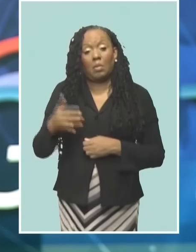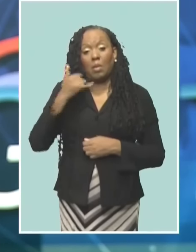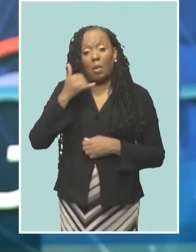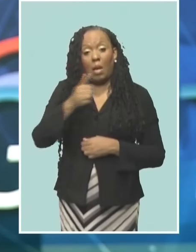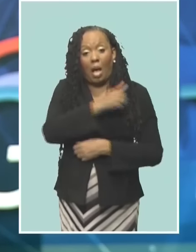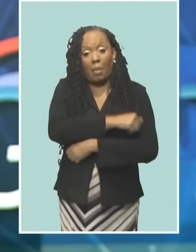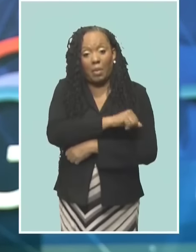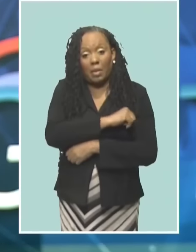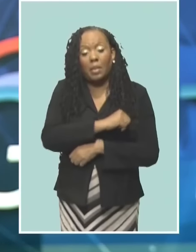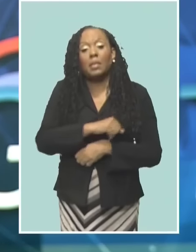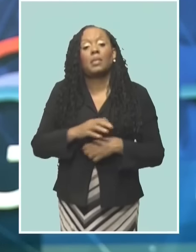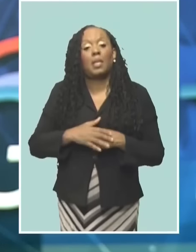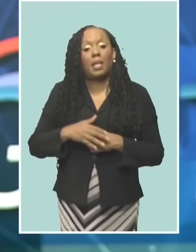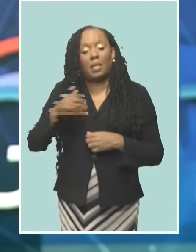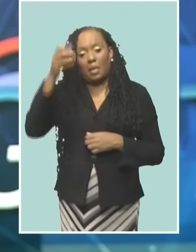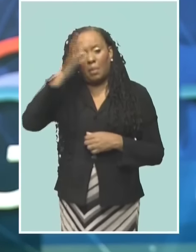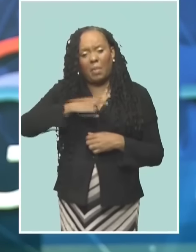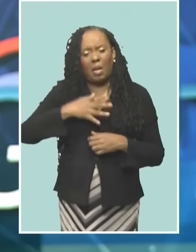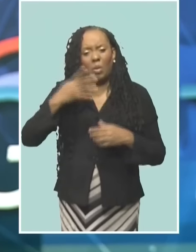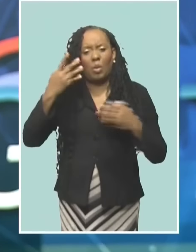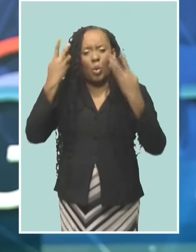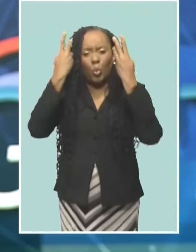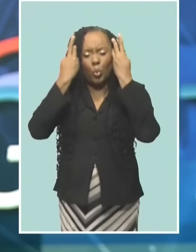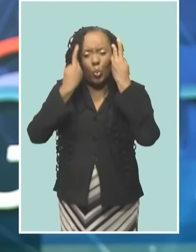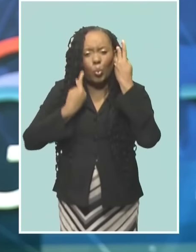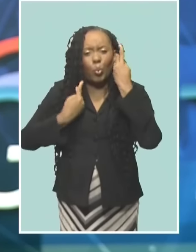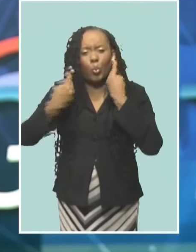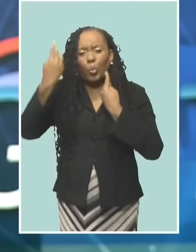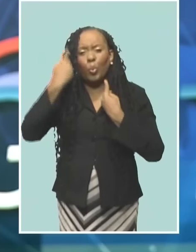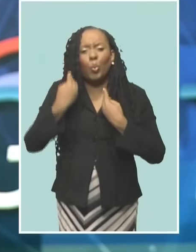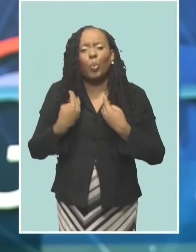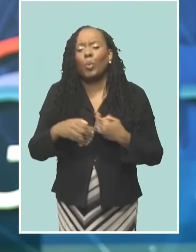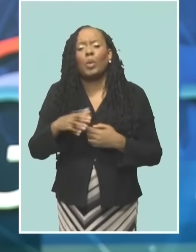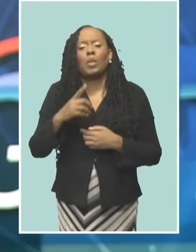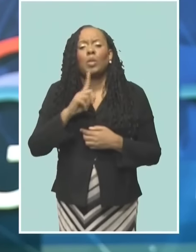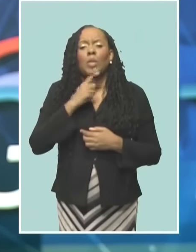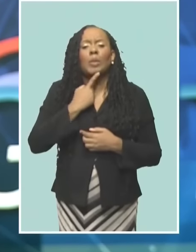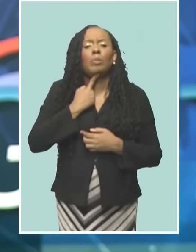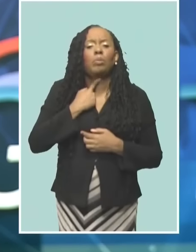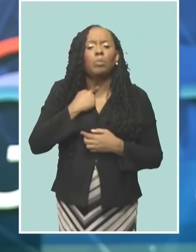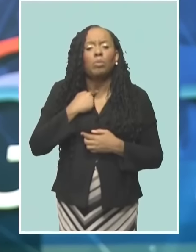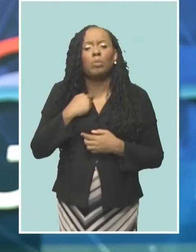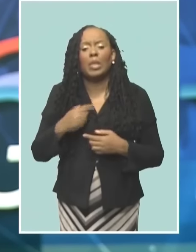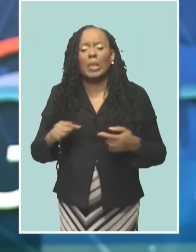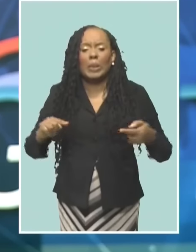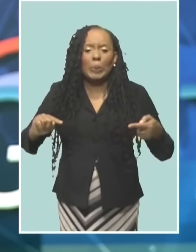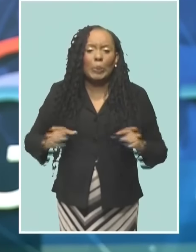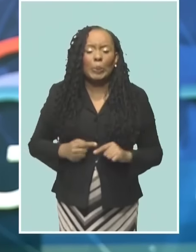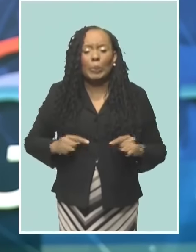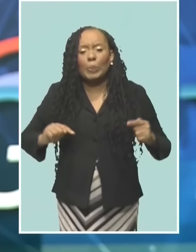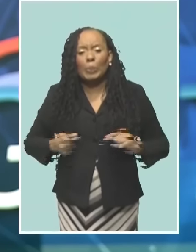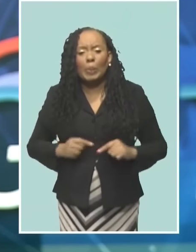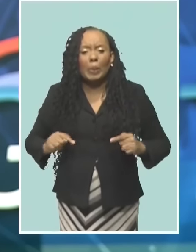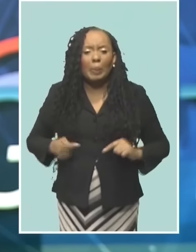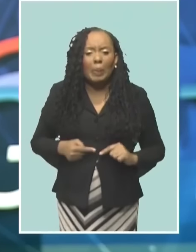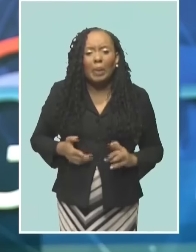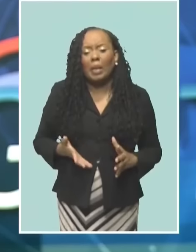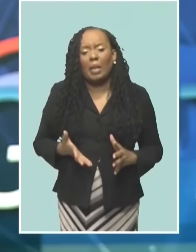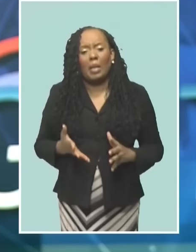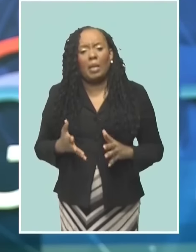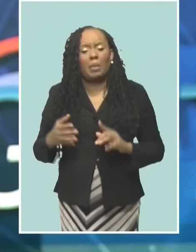summoned and John was said to be sweating profusely, dehydrated, and complained of pain to the groin area after being